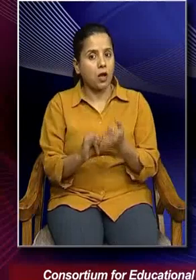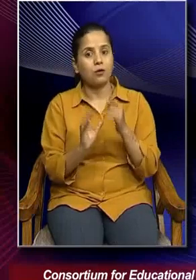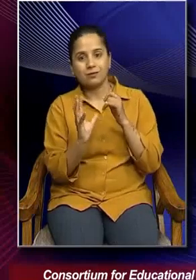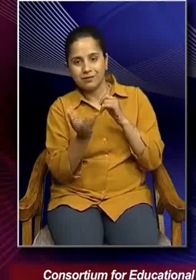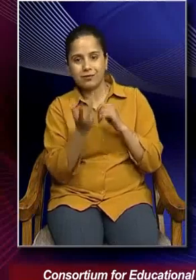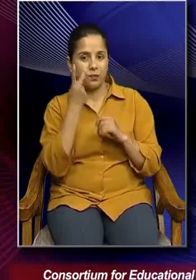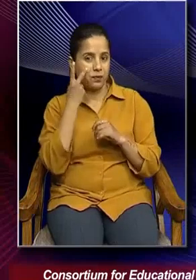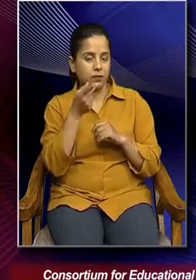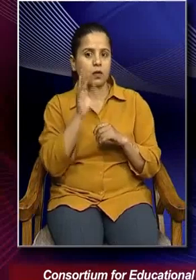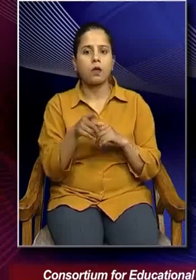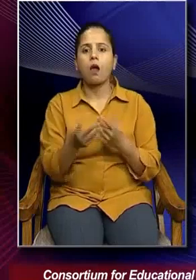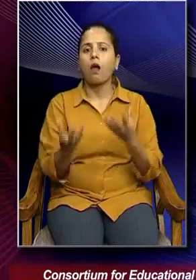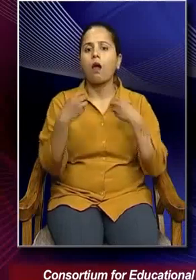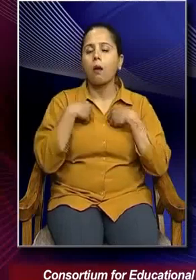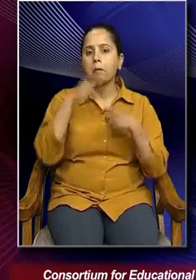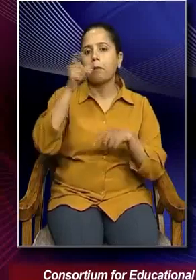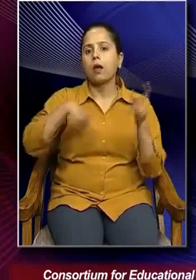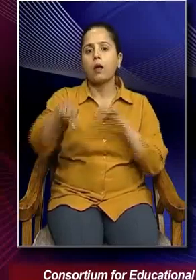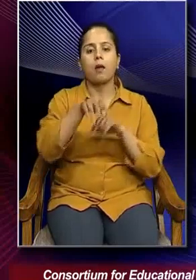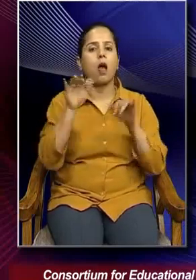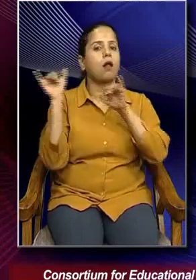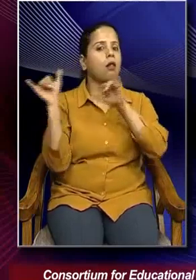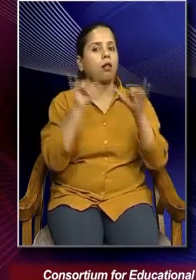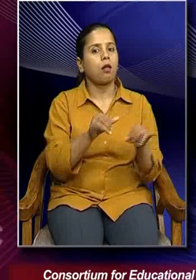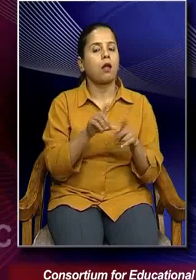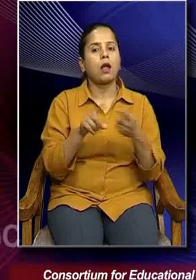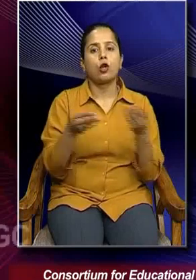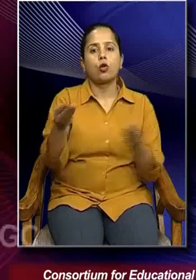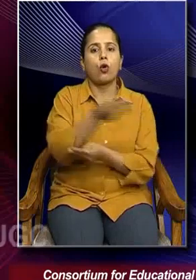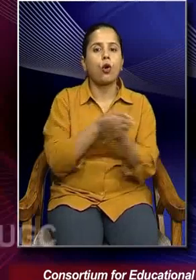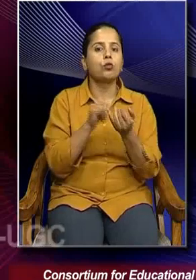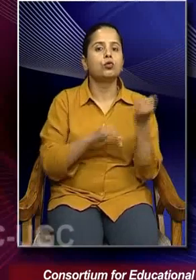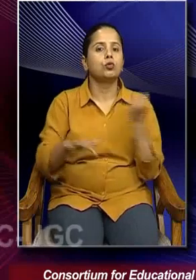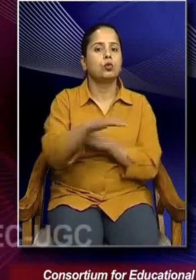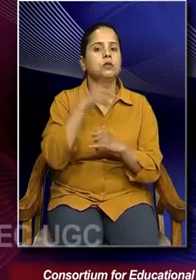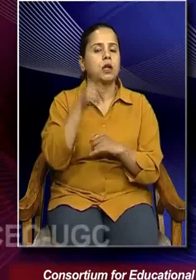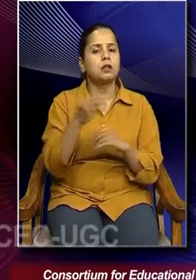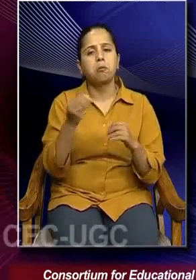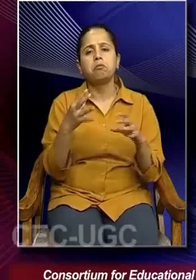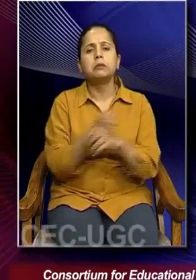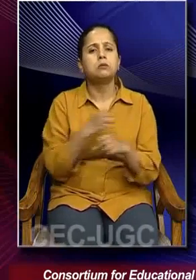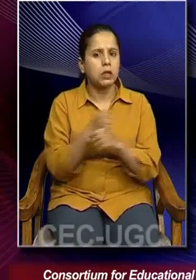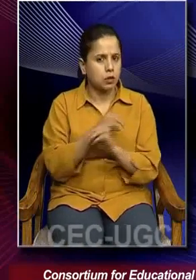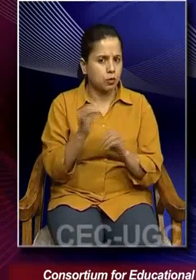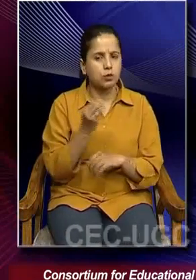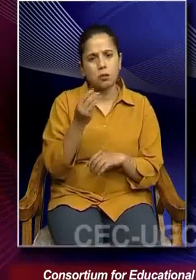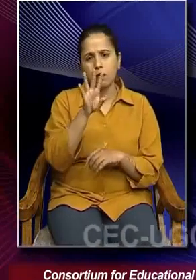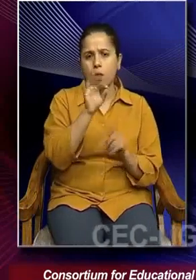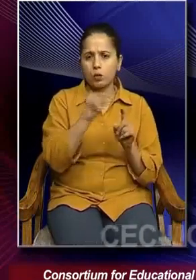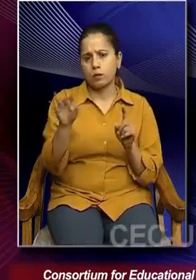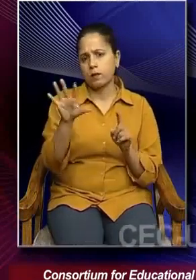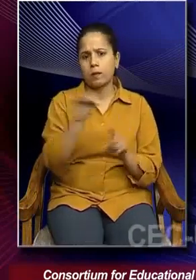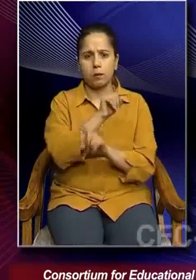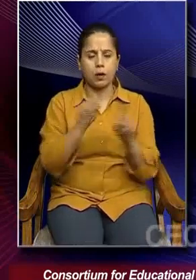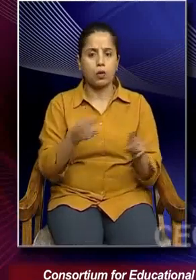basically inhabited by population which comes from economically and socially deprived section of society. Roughly 40 to 50%